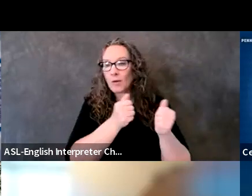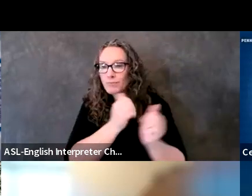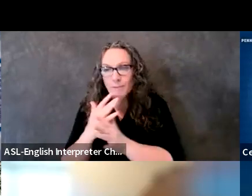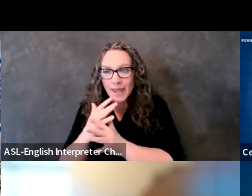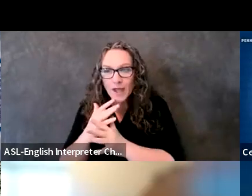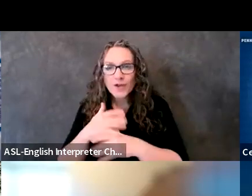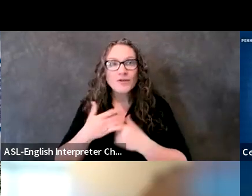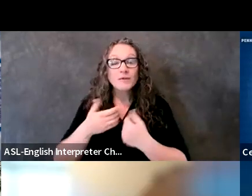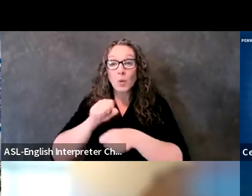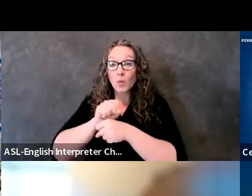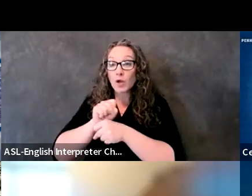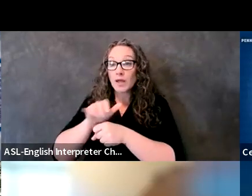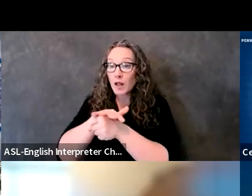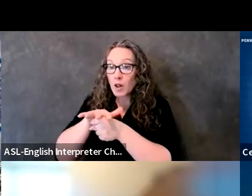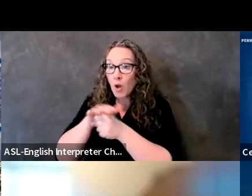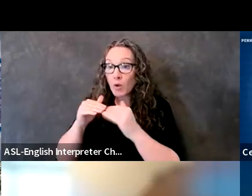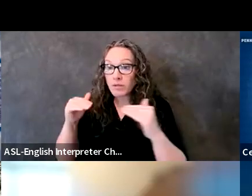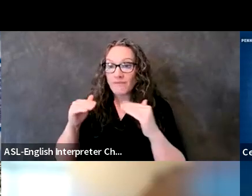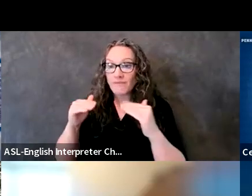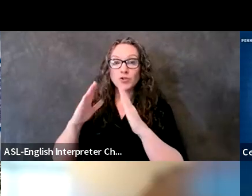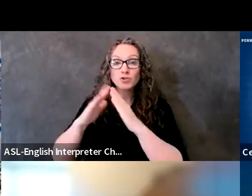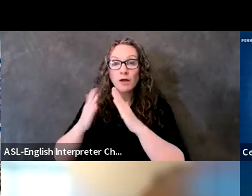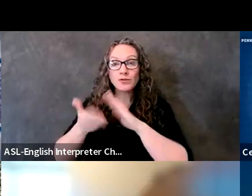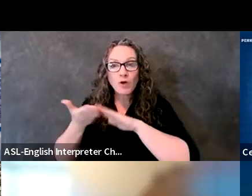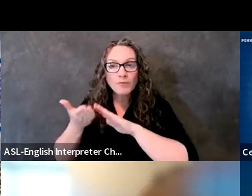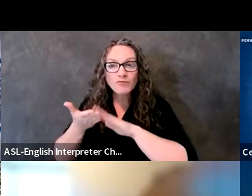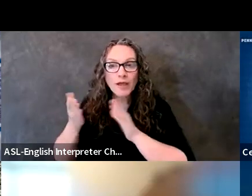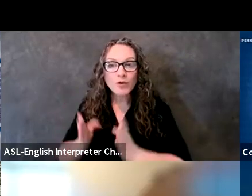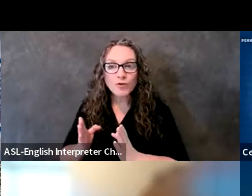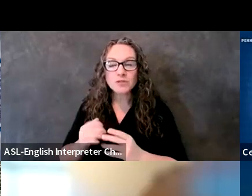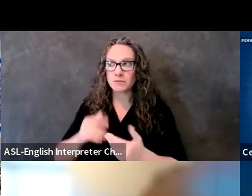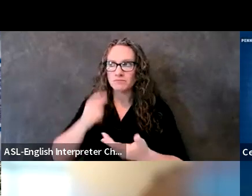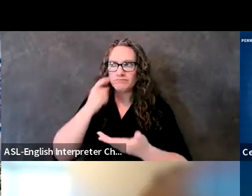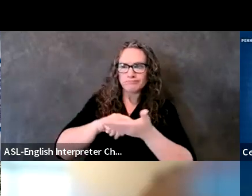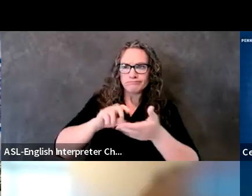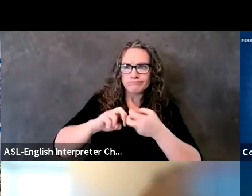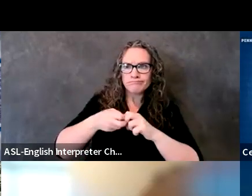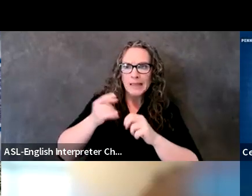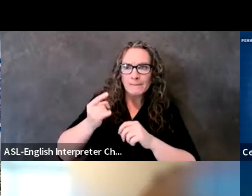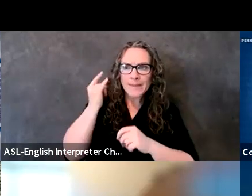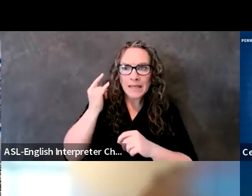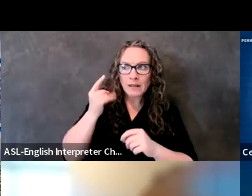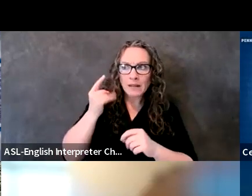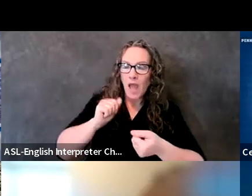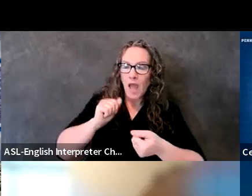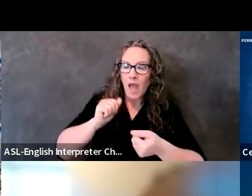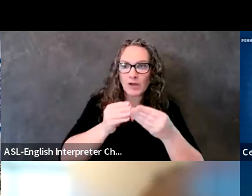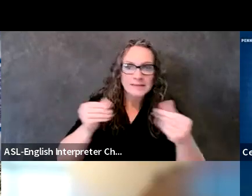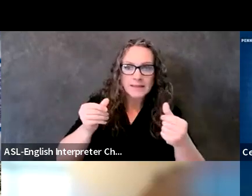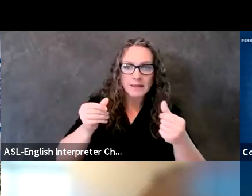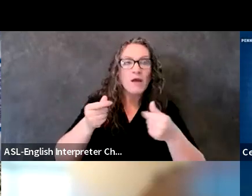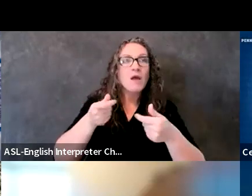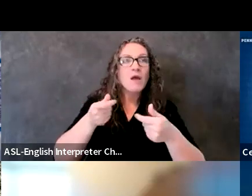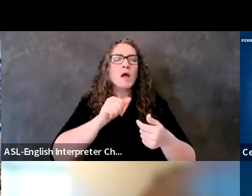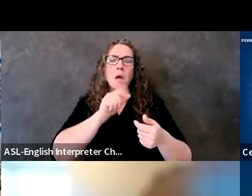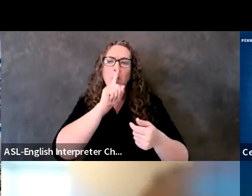level, working with shelter operators, identifying any problems immediately and addressing the problem, not magnifying the problem, but